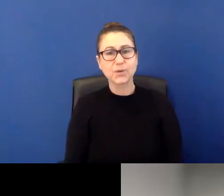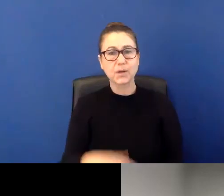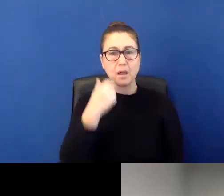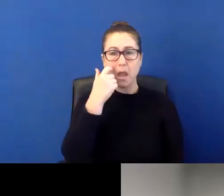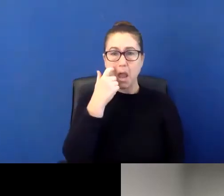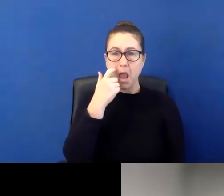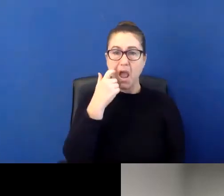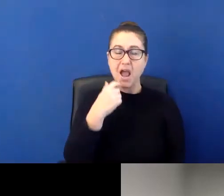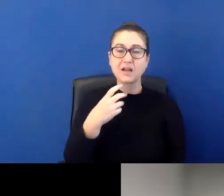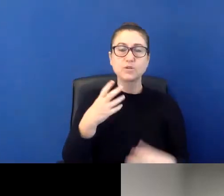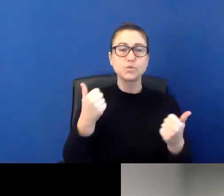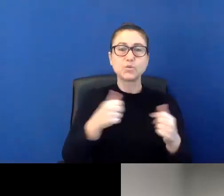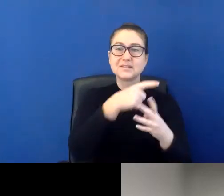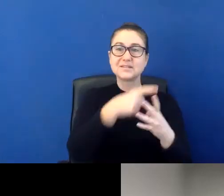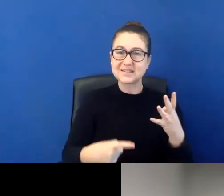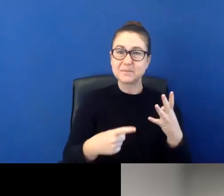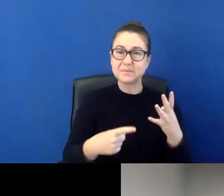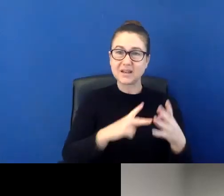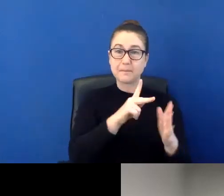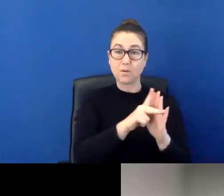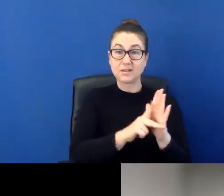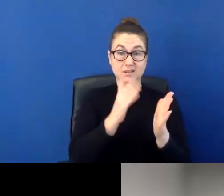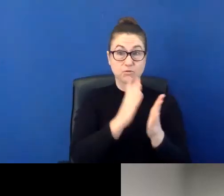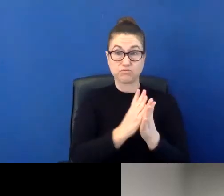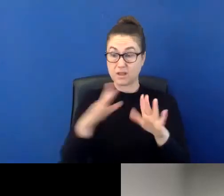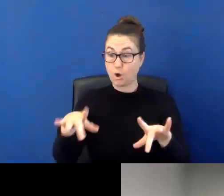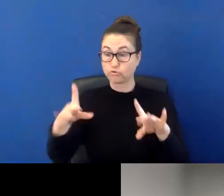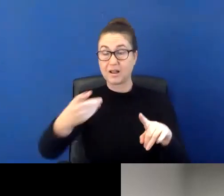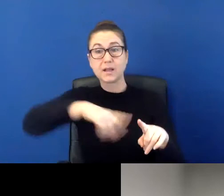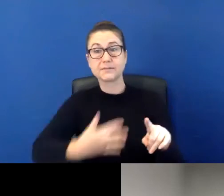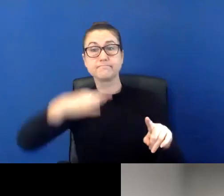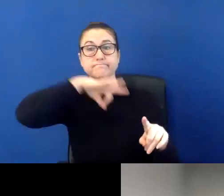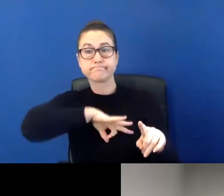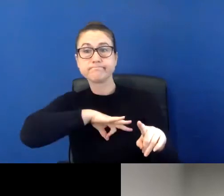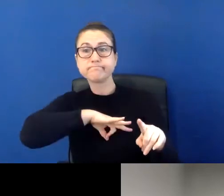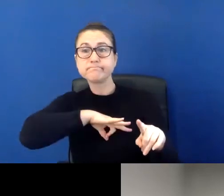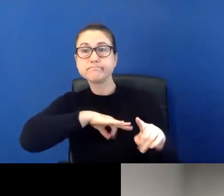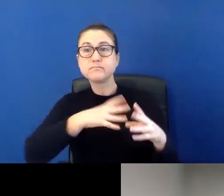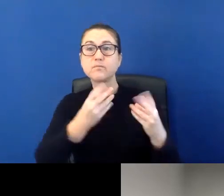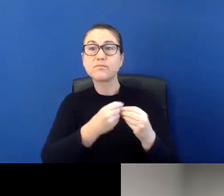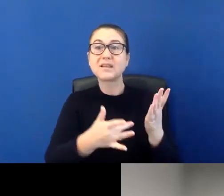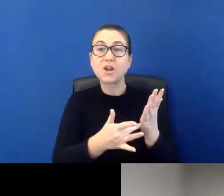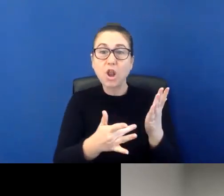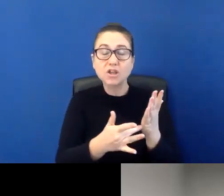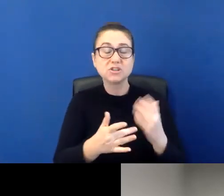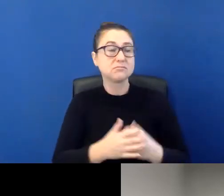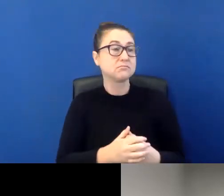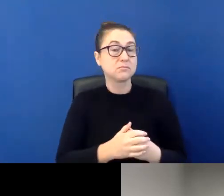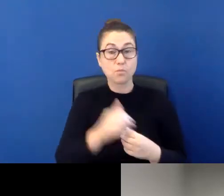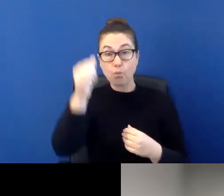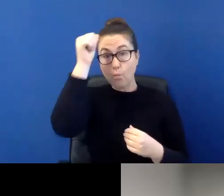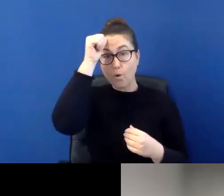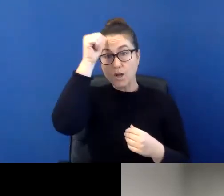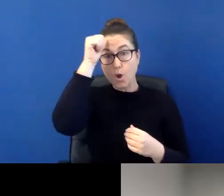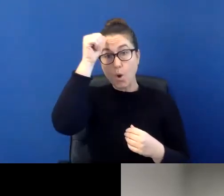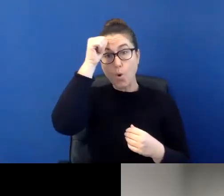good disability policy benefits all Australians, and in the field of technology, one of the things that we know that can be an enormous enabler